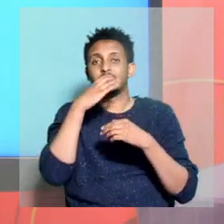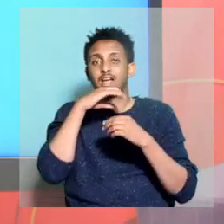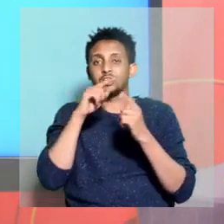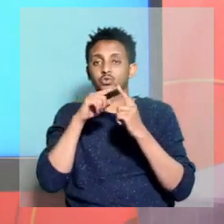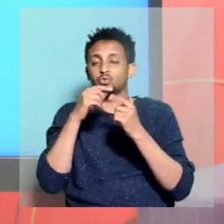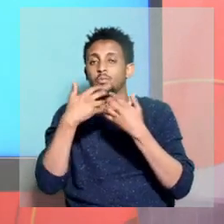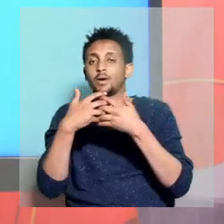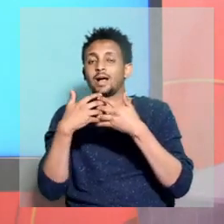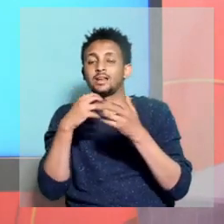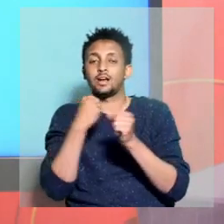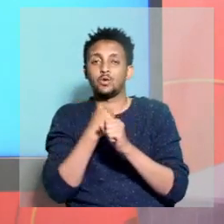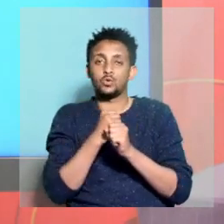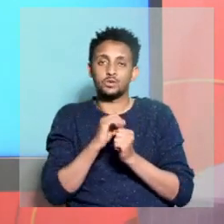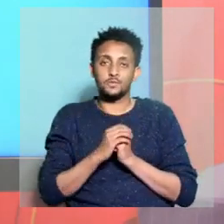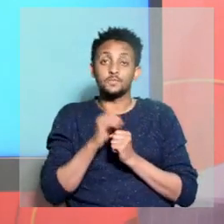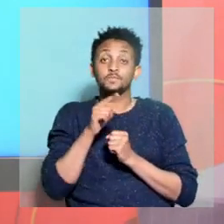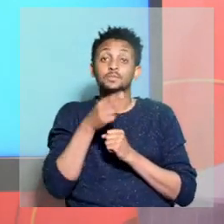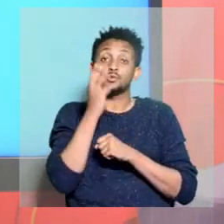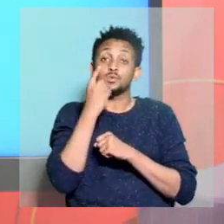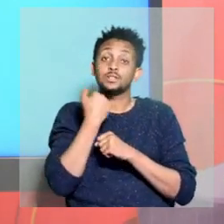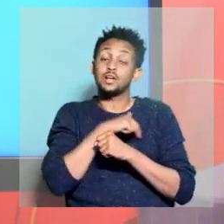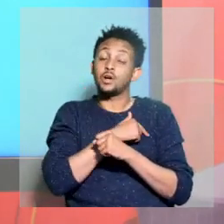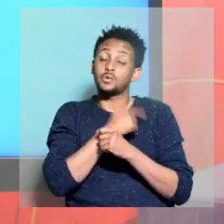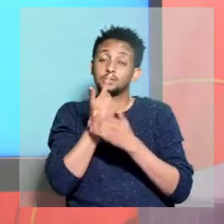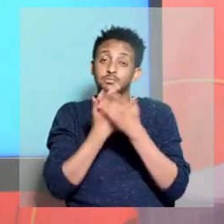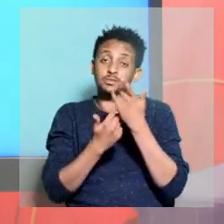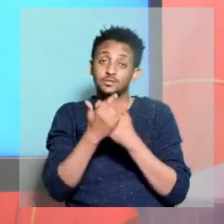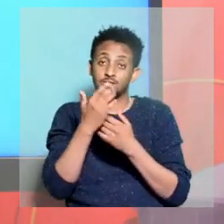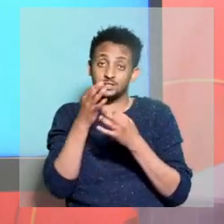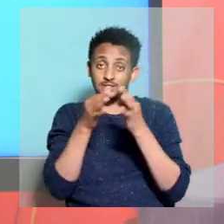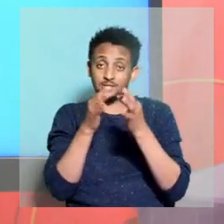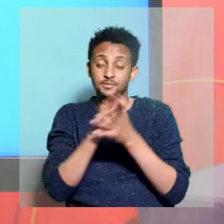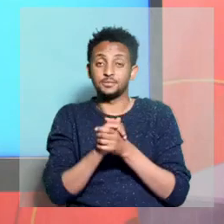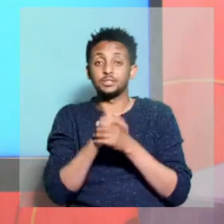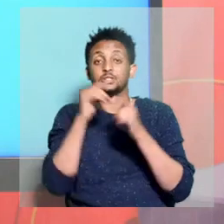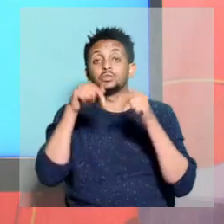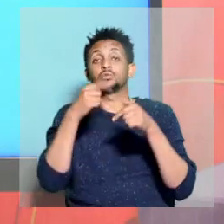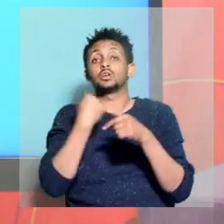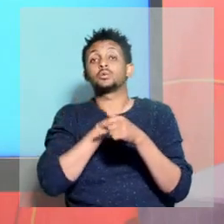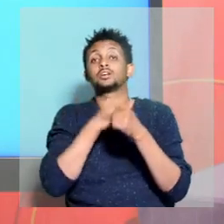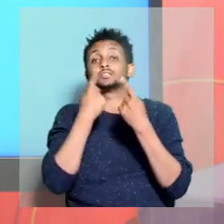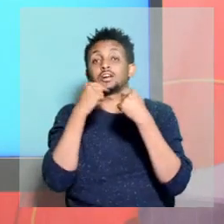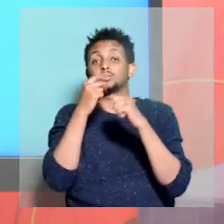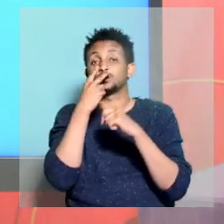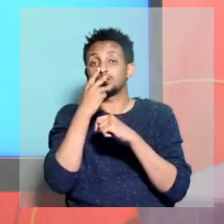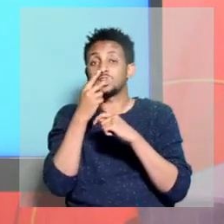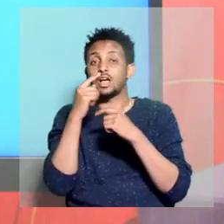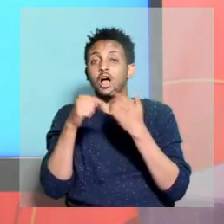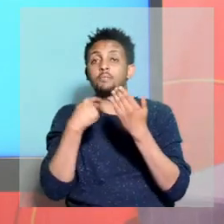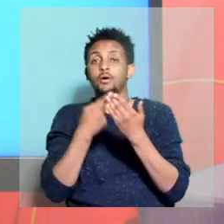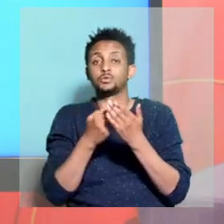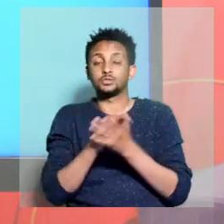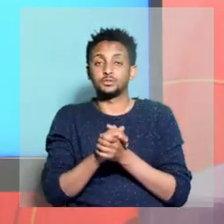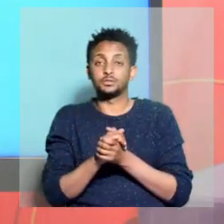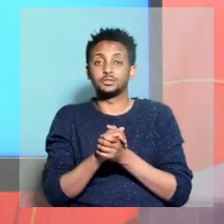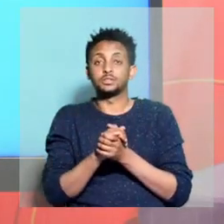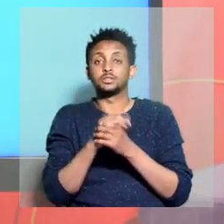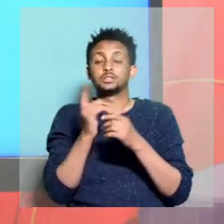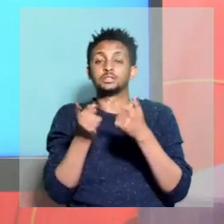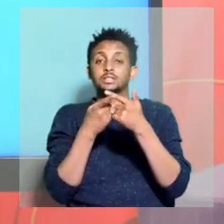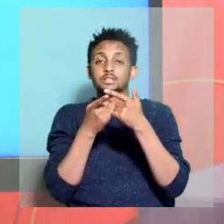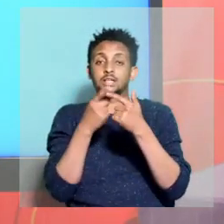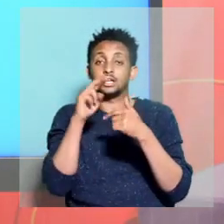into mechanical work. This was what we have previously stated. And today we'll try to see about the